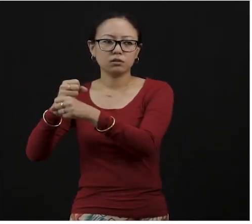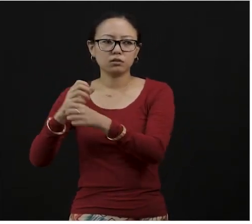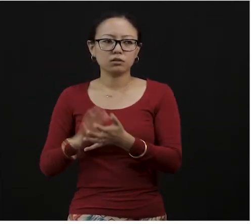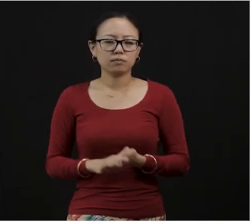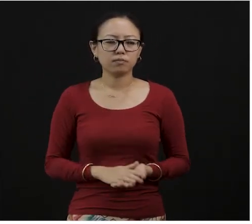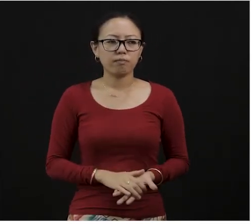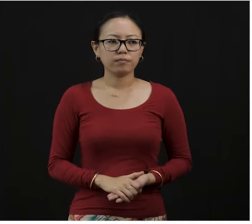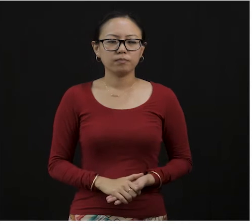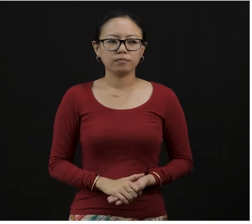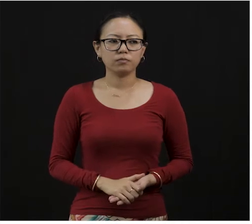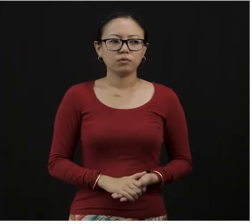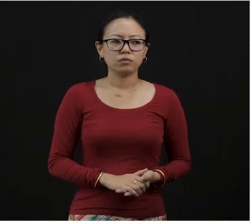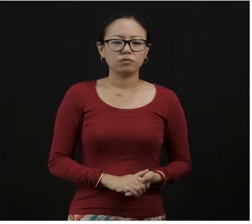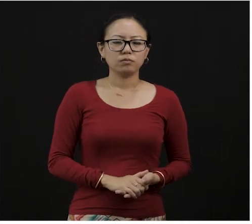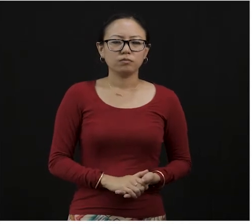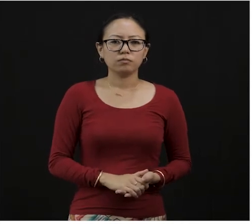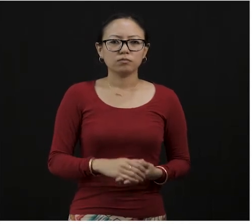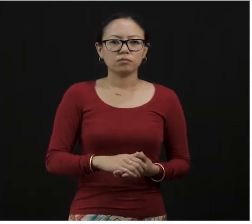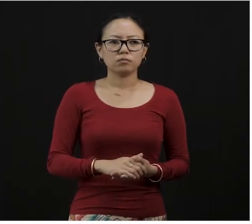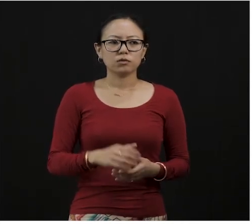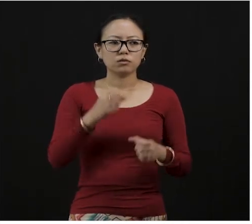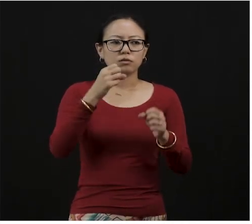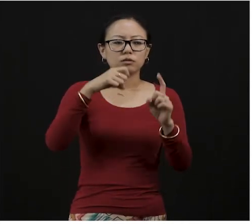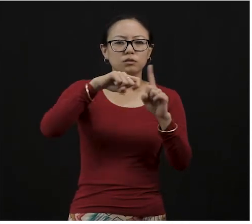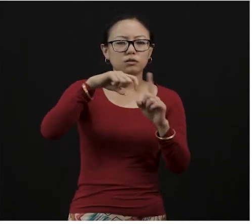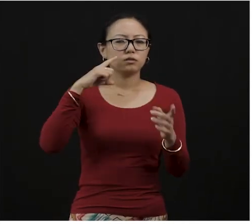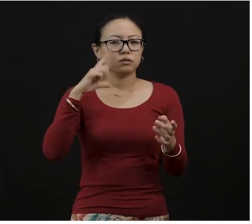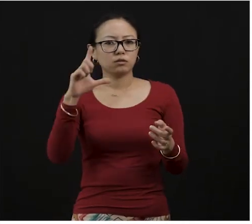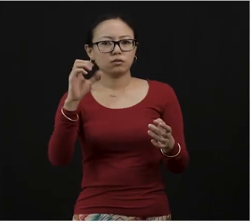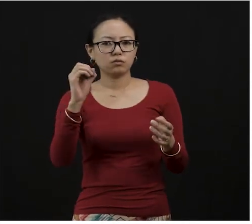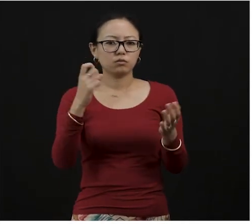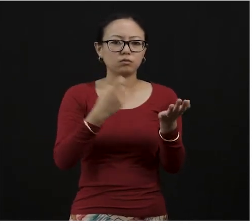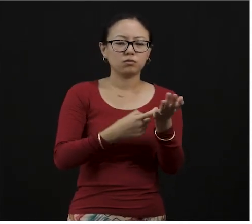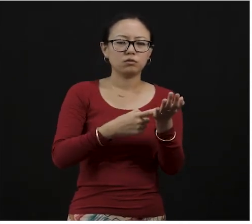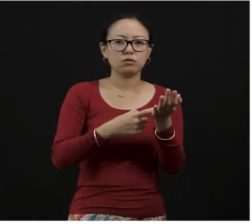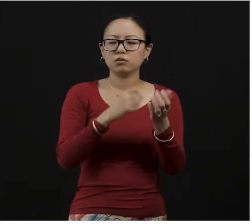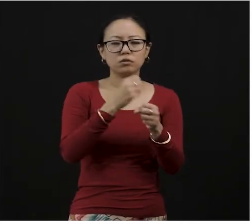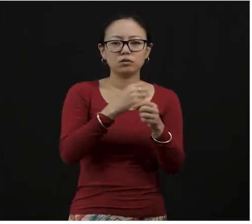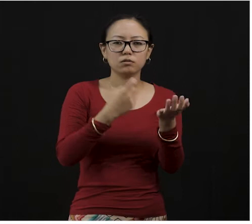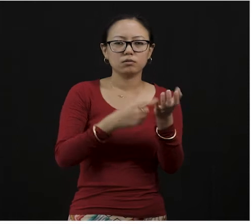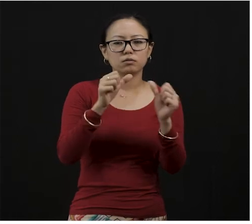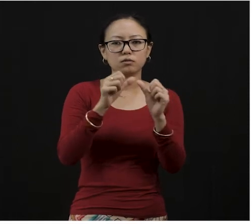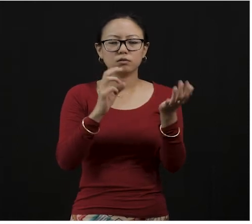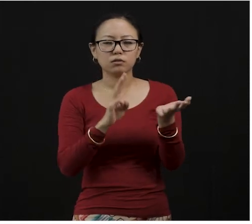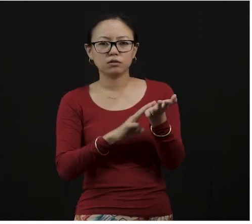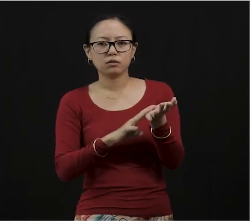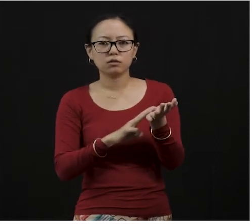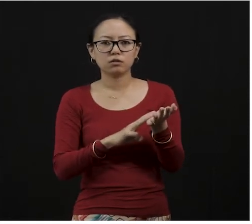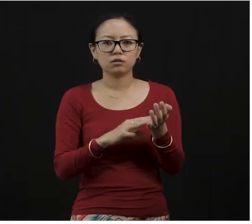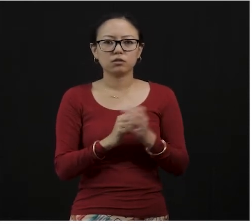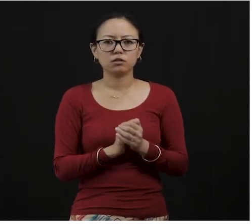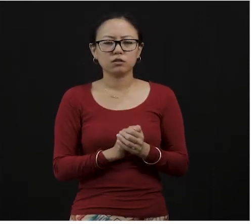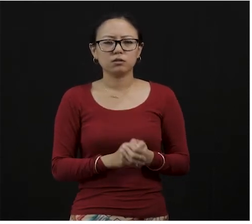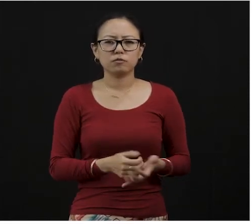kilo for k and gram for g. And so this measuring weight can be of physical balance or weighing